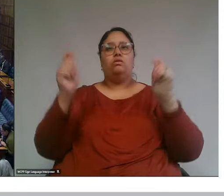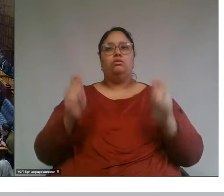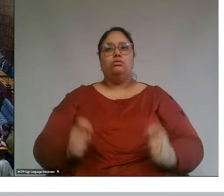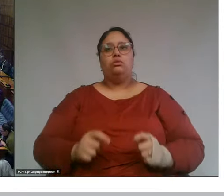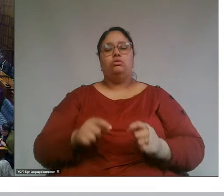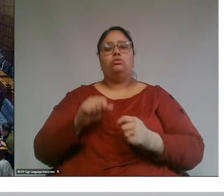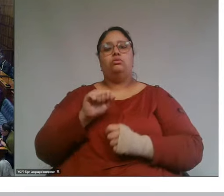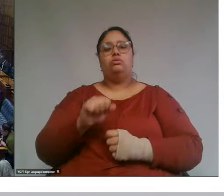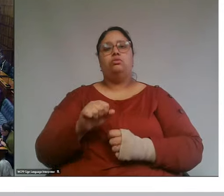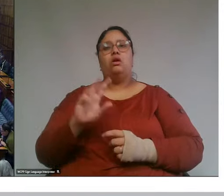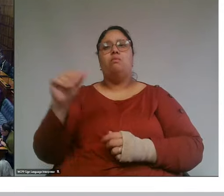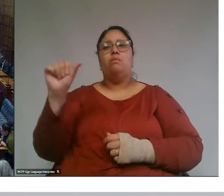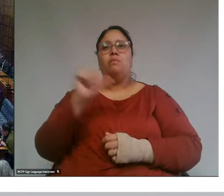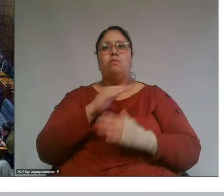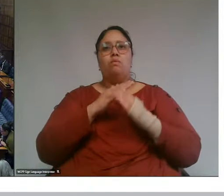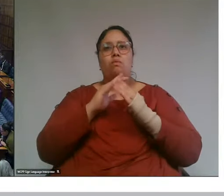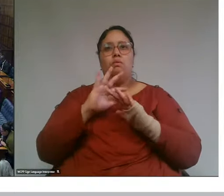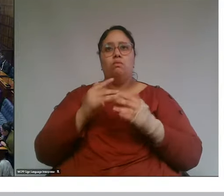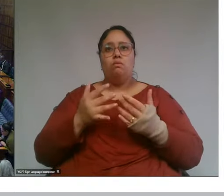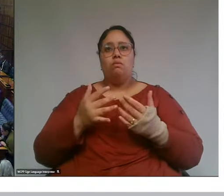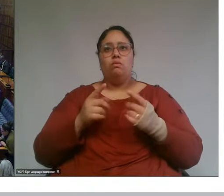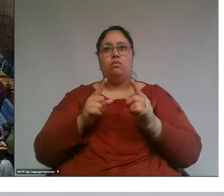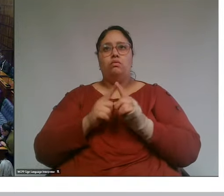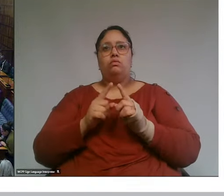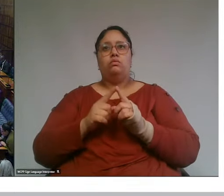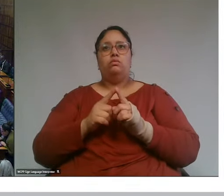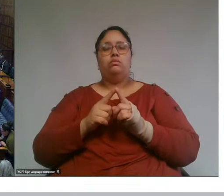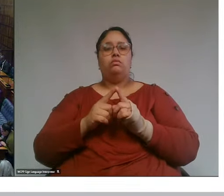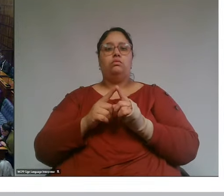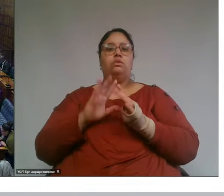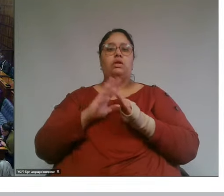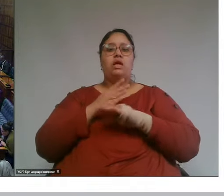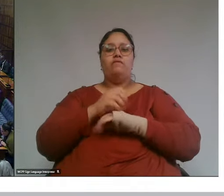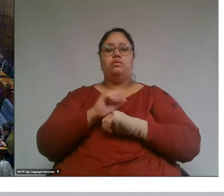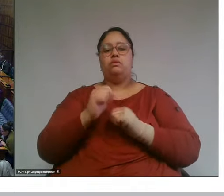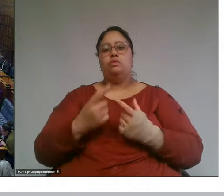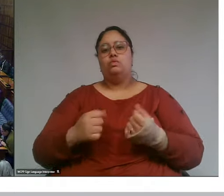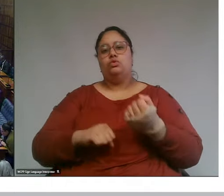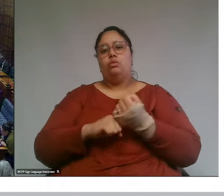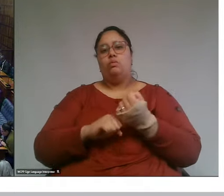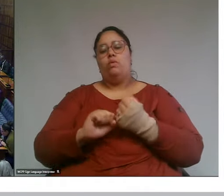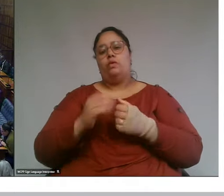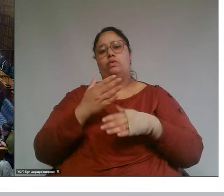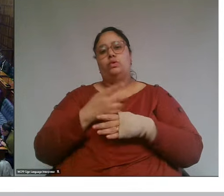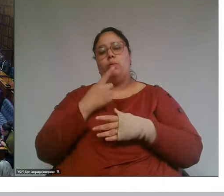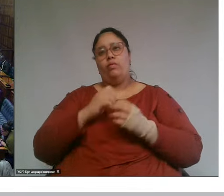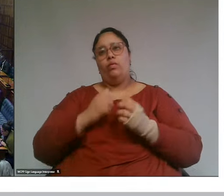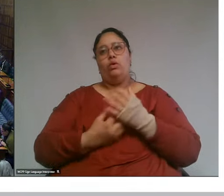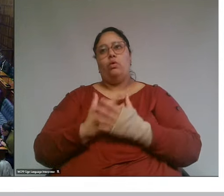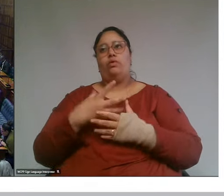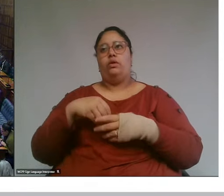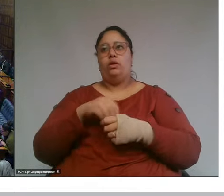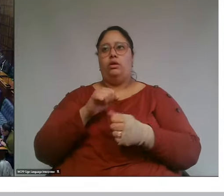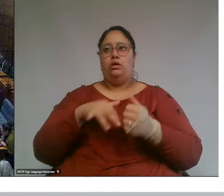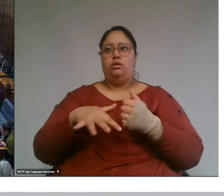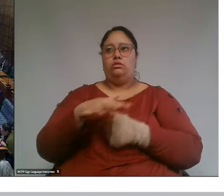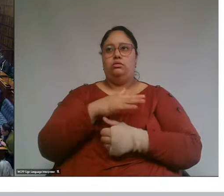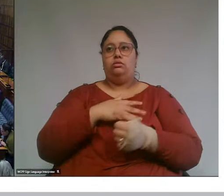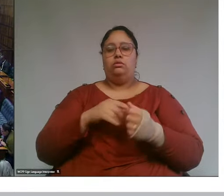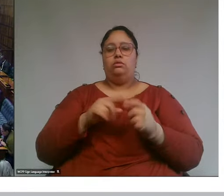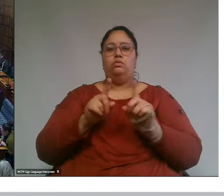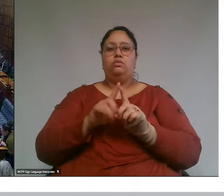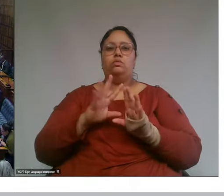standards and aims uh and then uh effectively help support our jobs and the growth of our Industries particularly for those